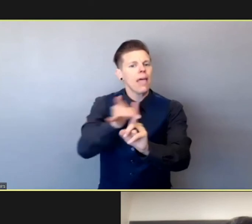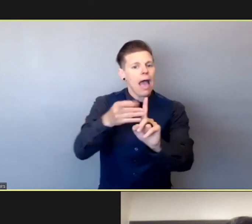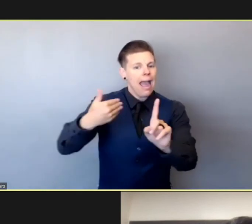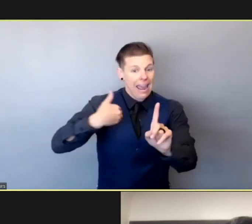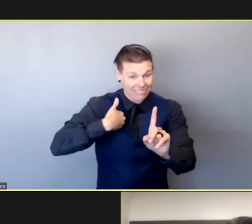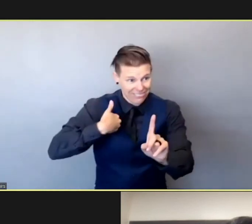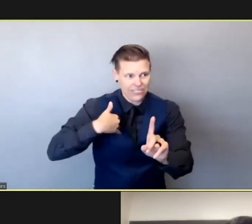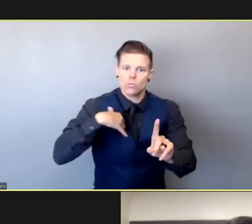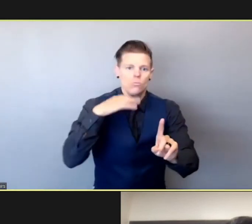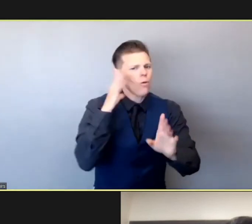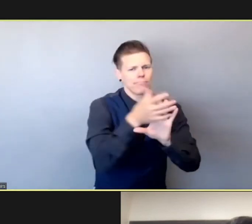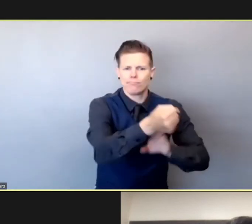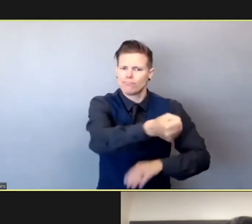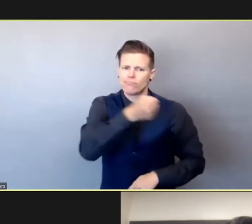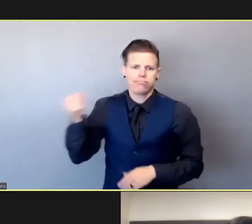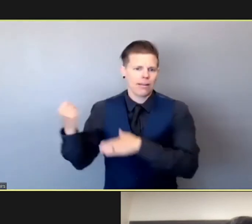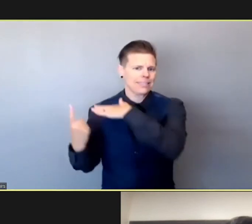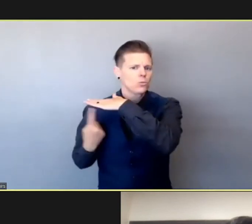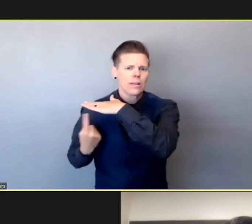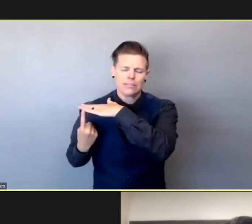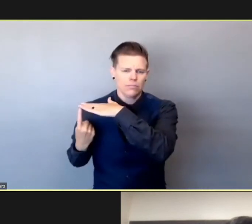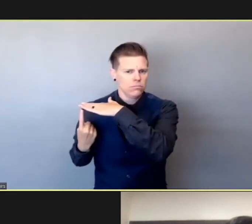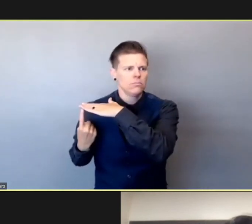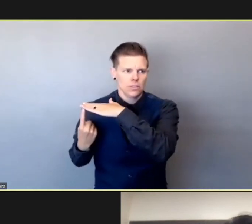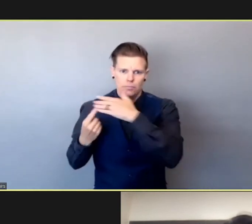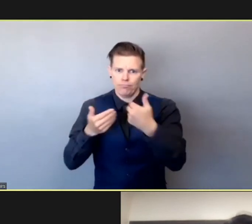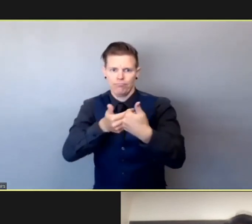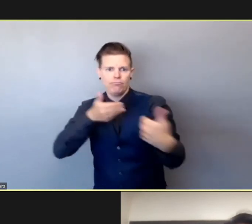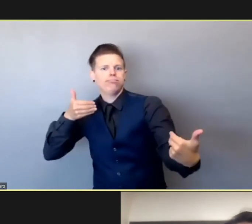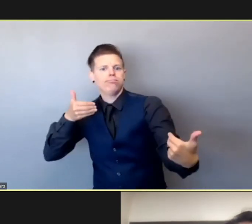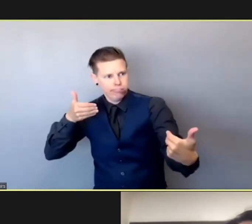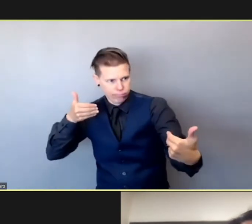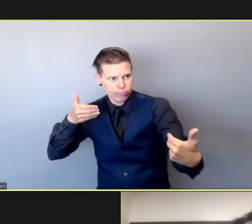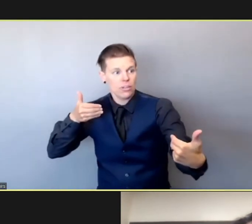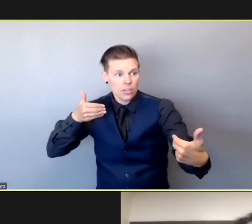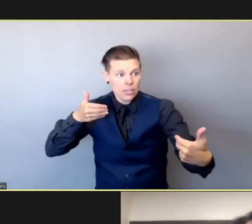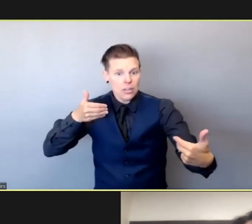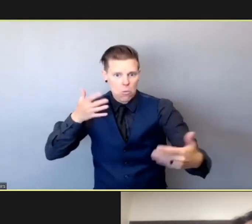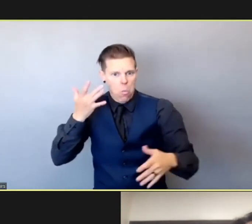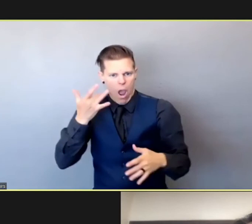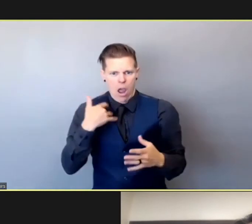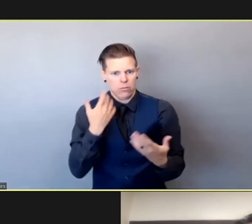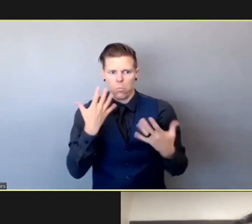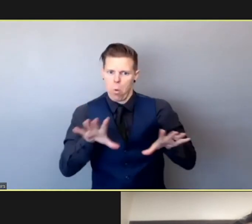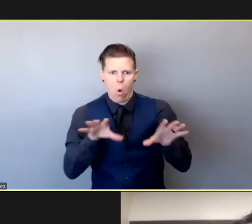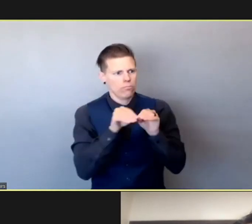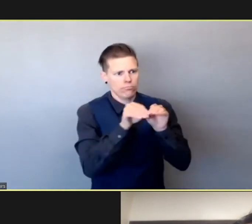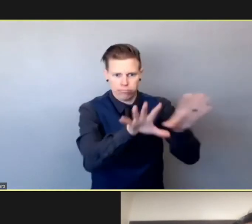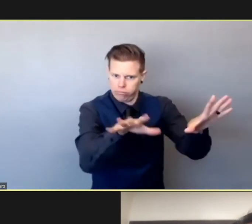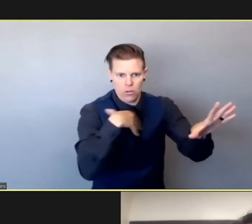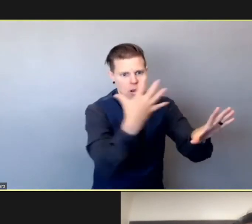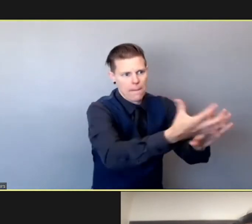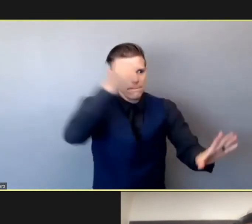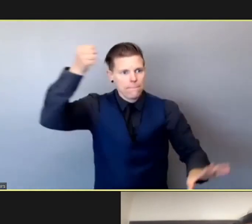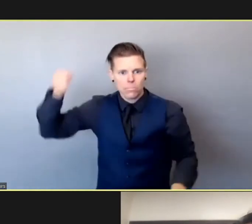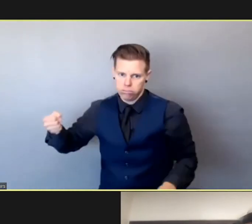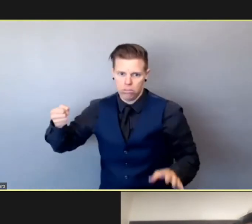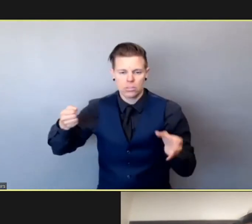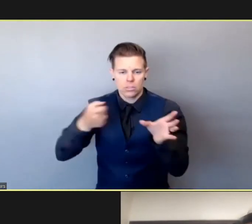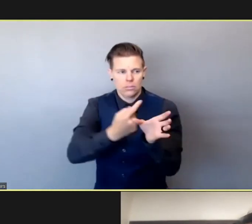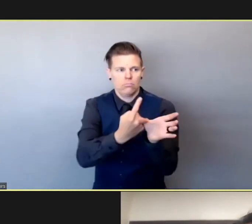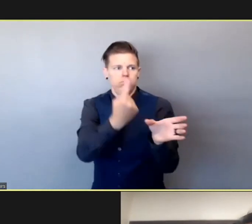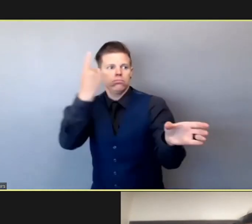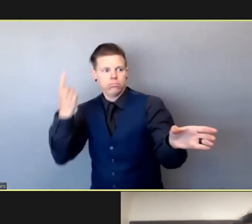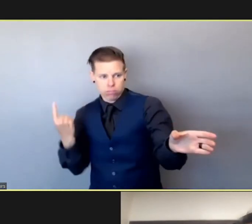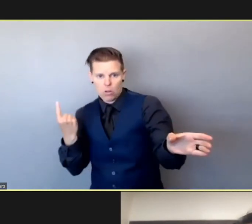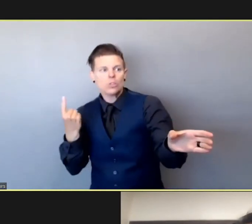to spread, the faster we get those people alone in a room without other people interacting with them, the more we can limit spread.